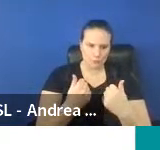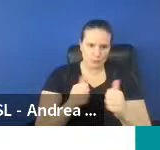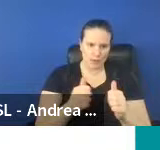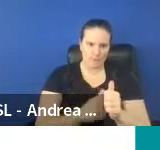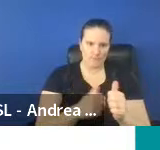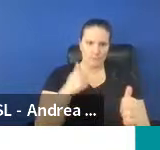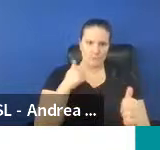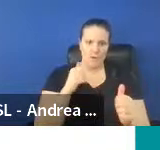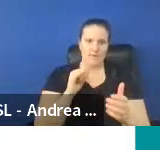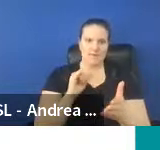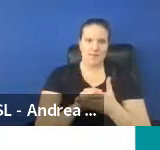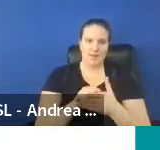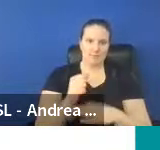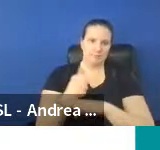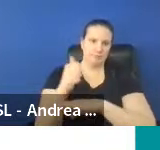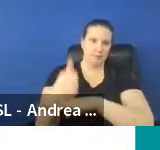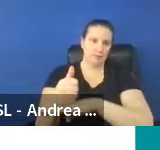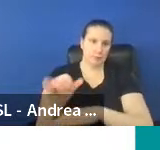avoid displacement.